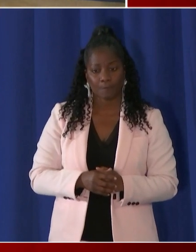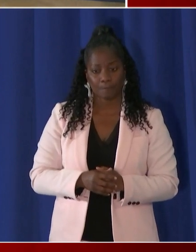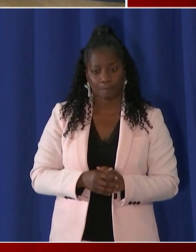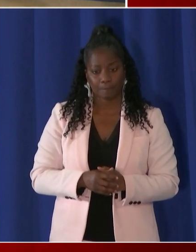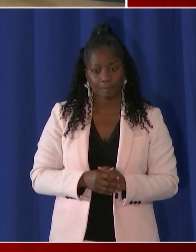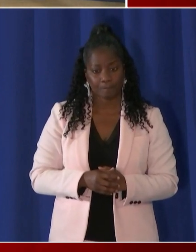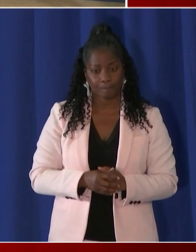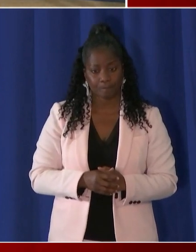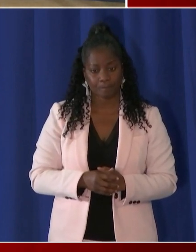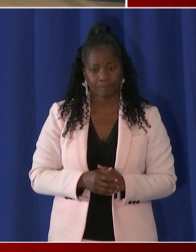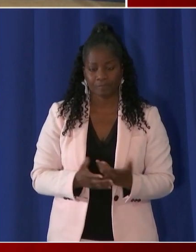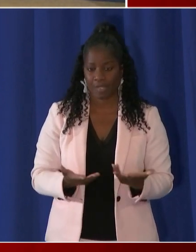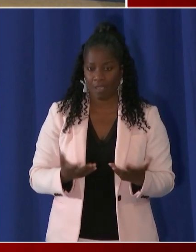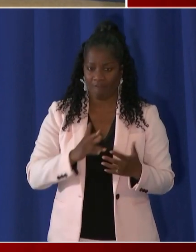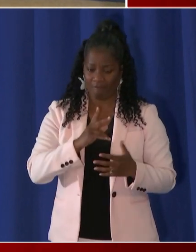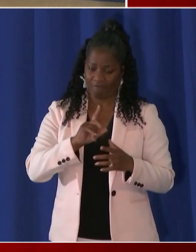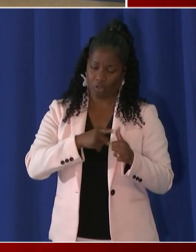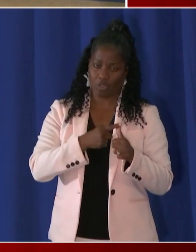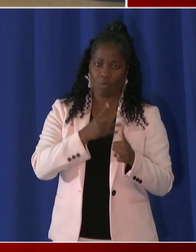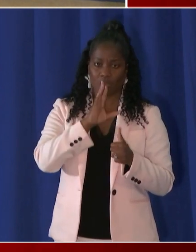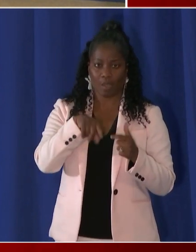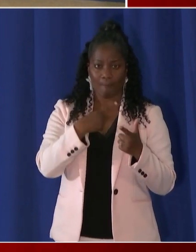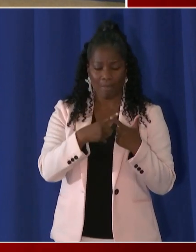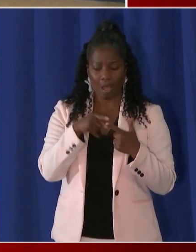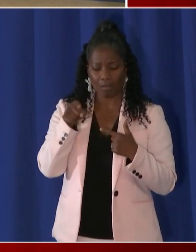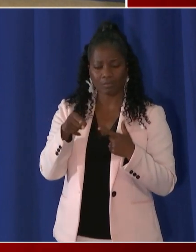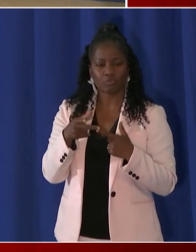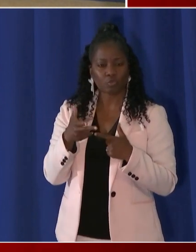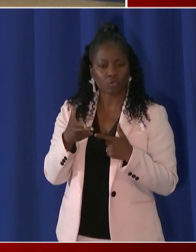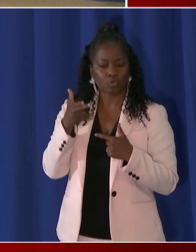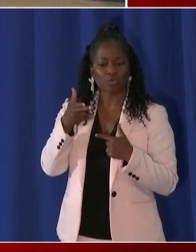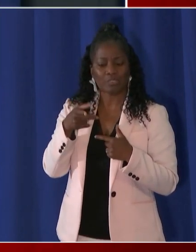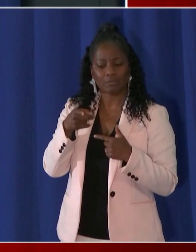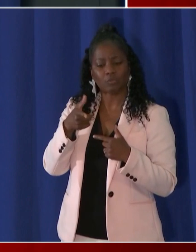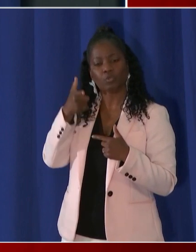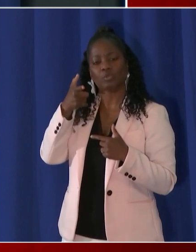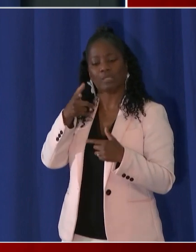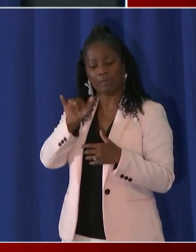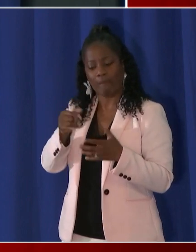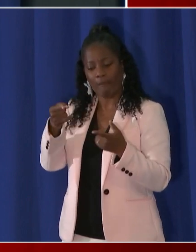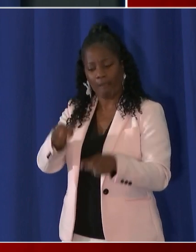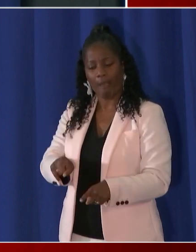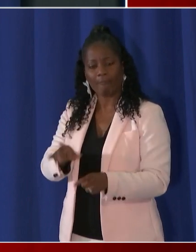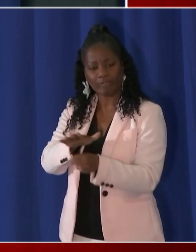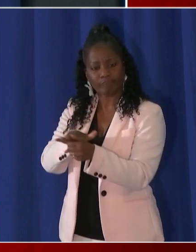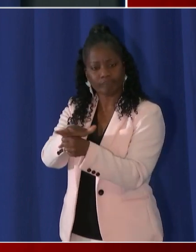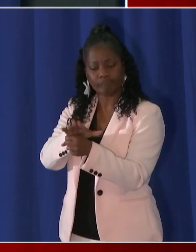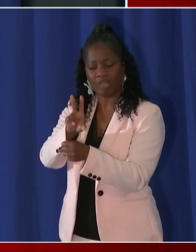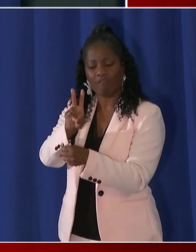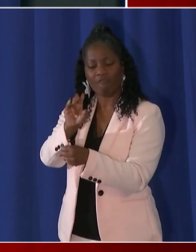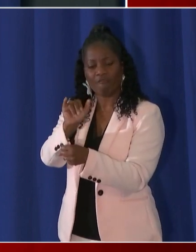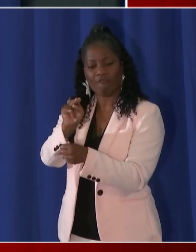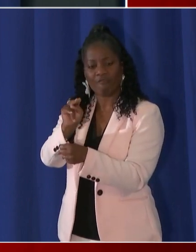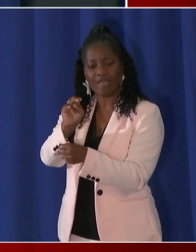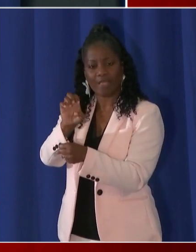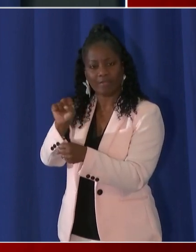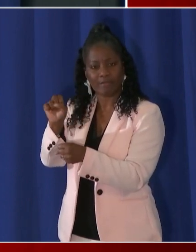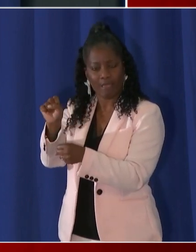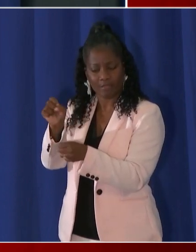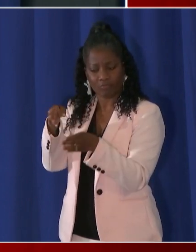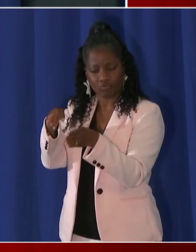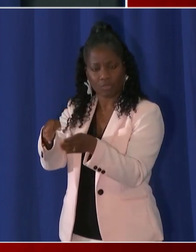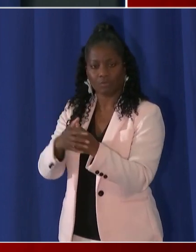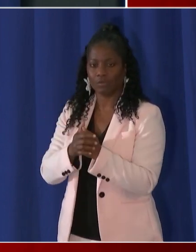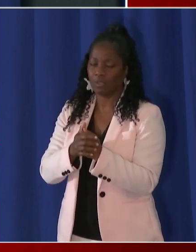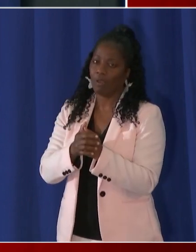talk about the shooting that occurred up on Van Ness Street. Fortunately, none of the victims in that case have lost